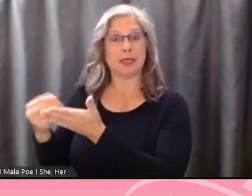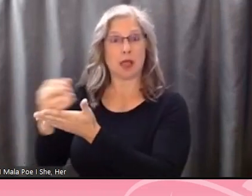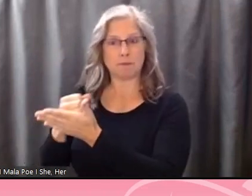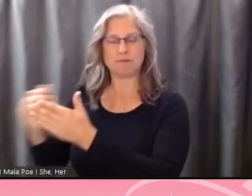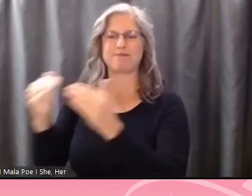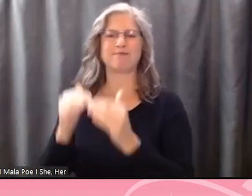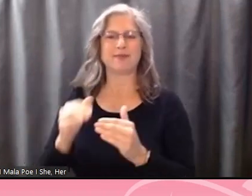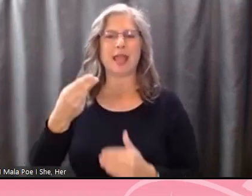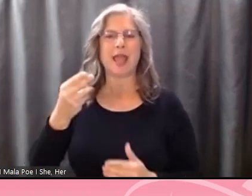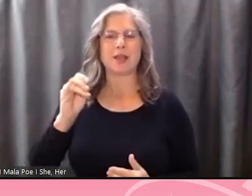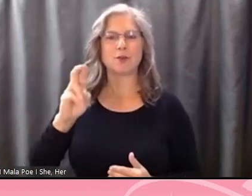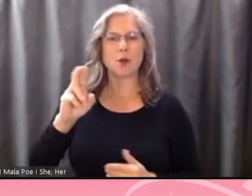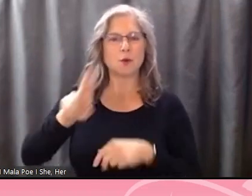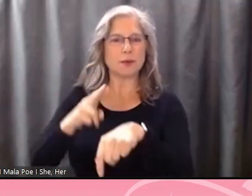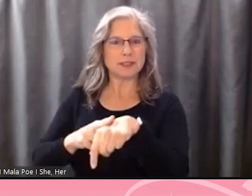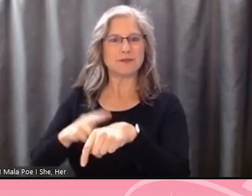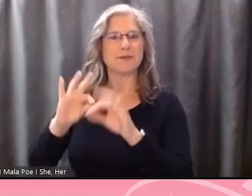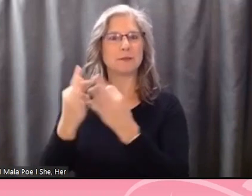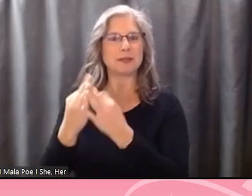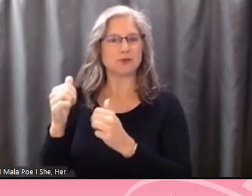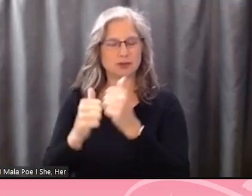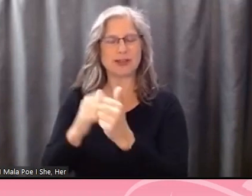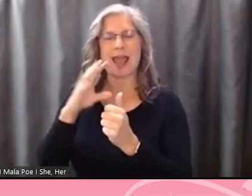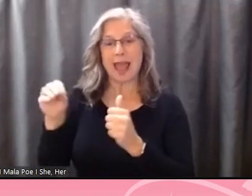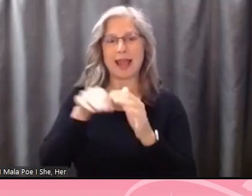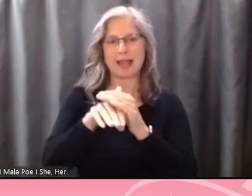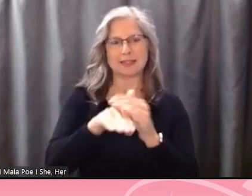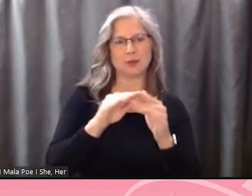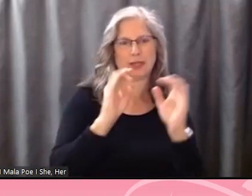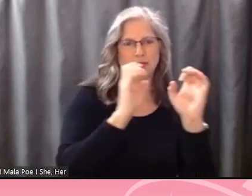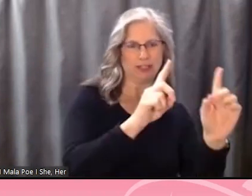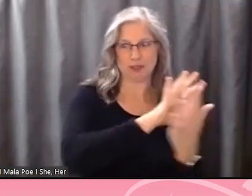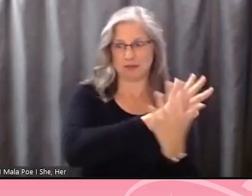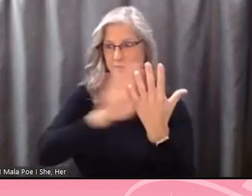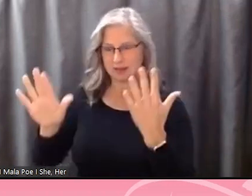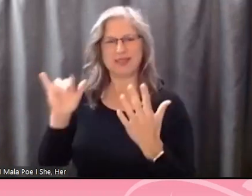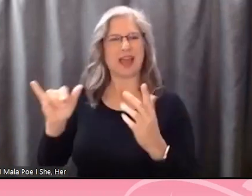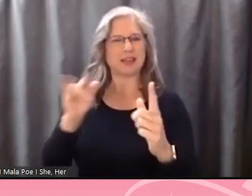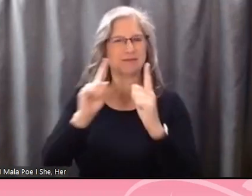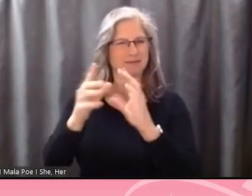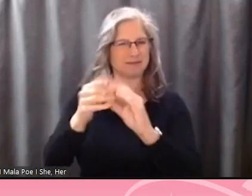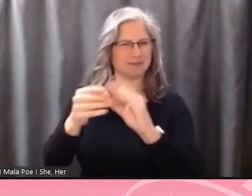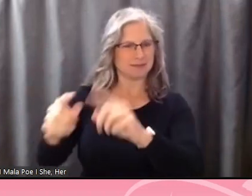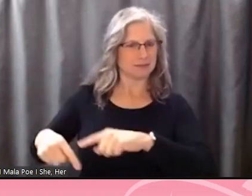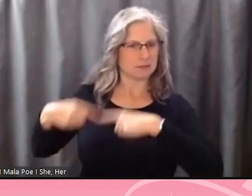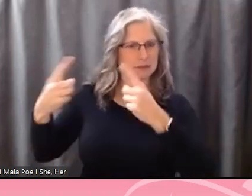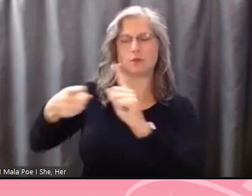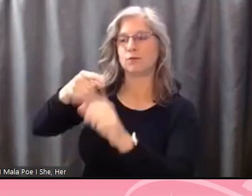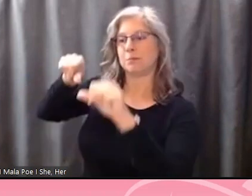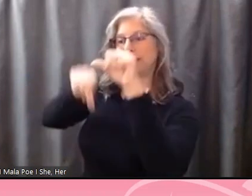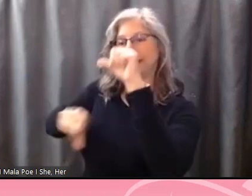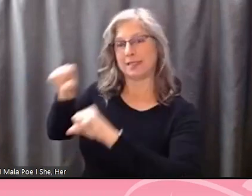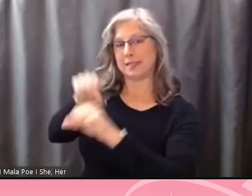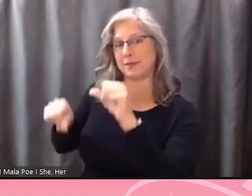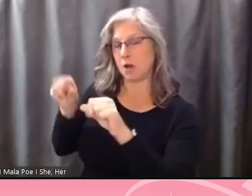heteronormative family structure, and access to education. This narrative is constructed from scientific